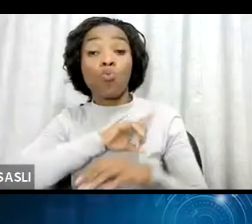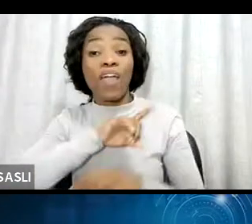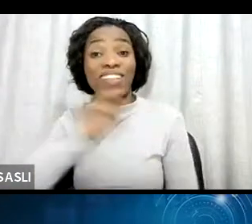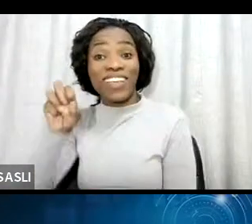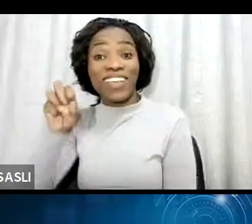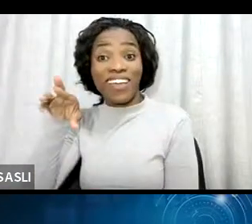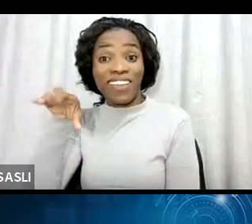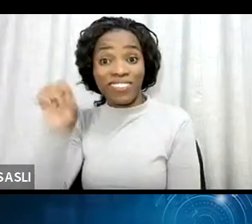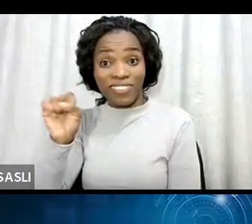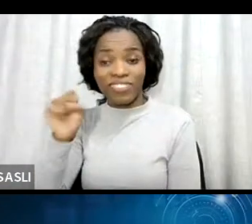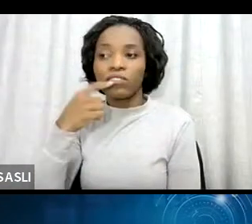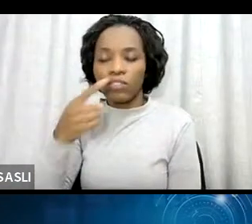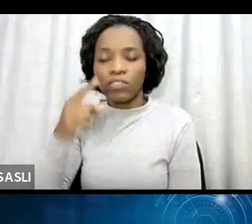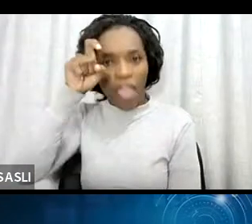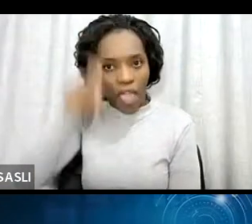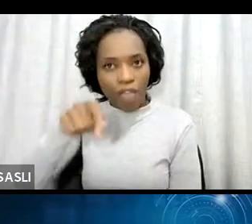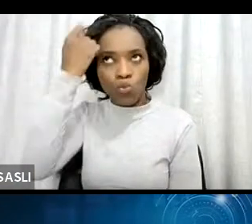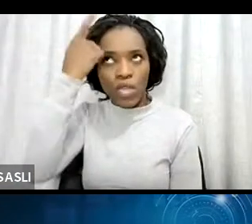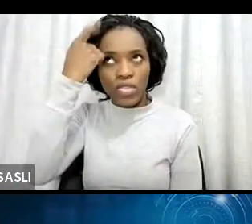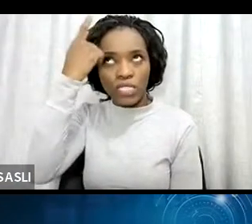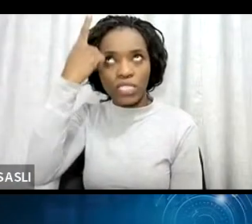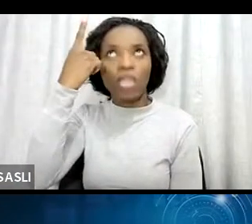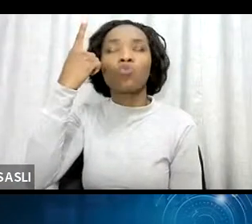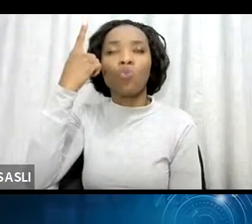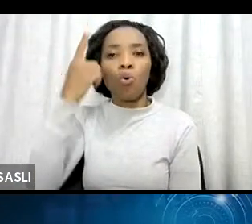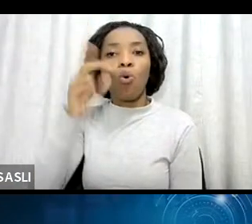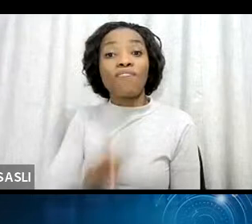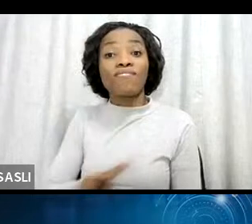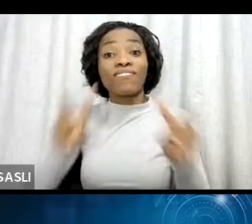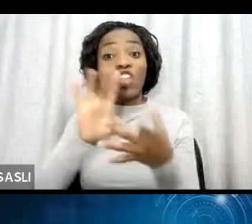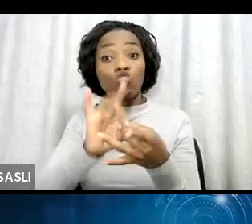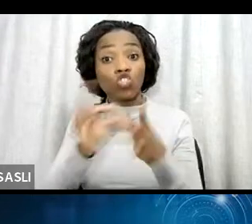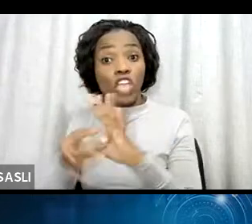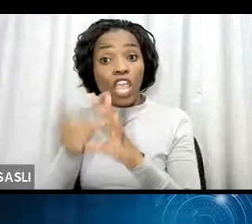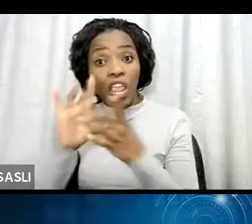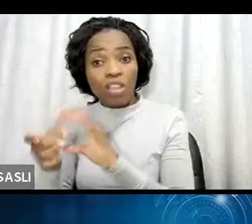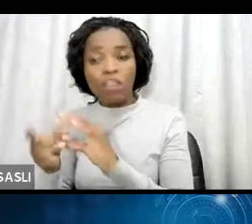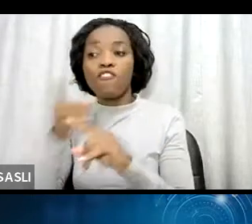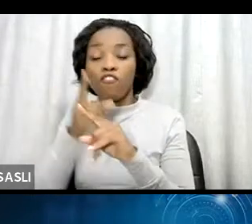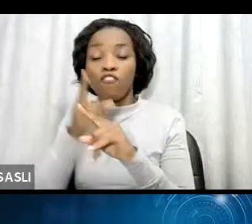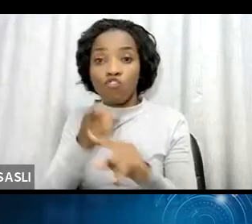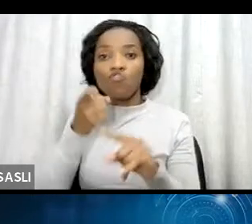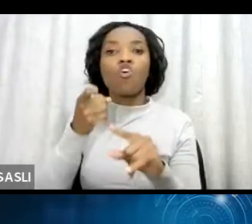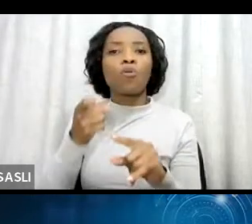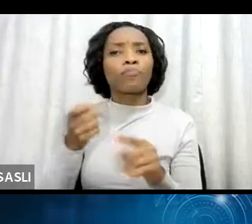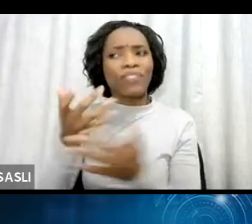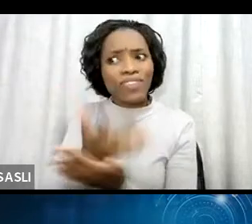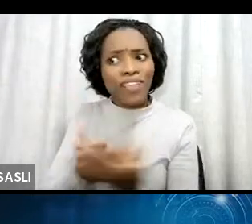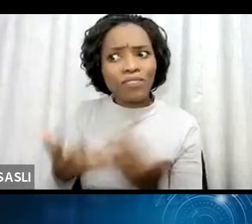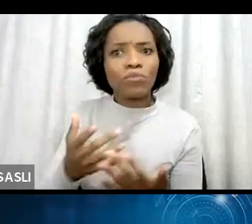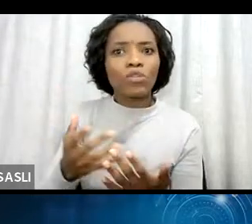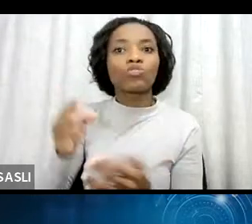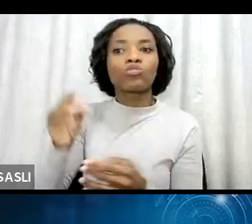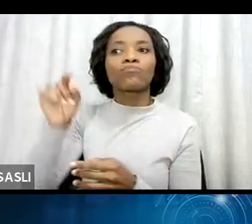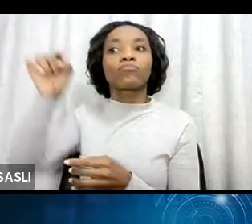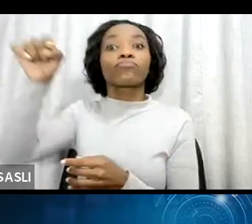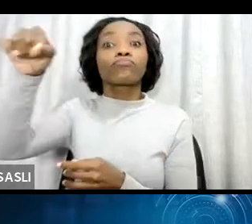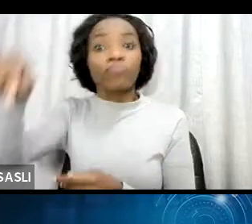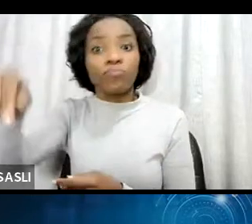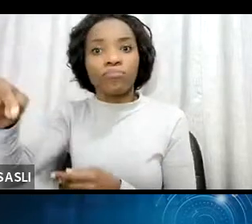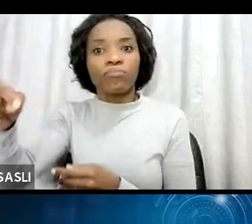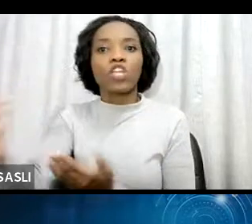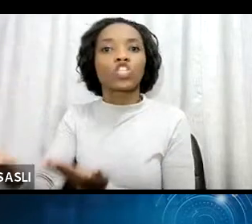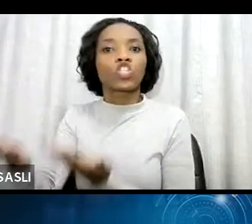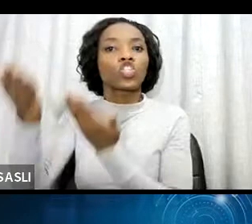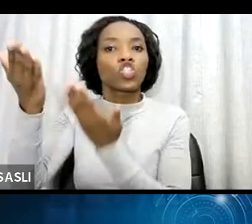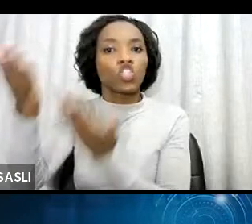happening in the value chain from engagement until the service recovery. how are we performing, and that we are doing it to